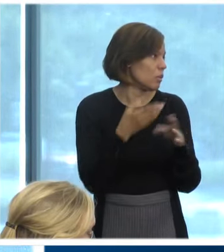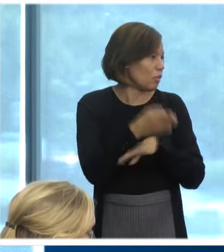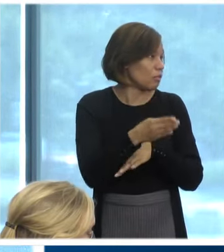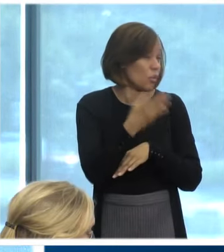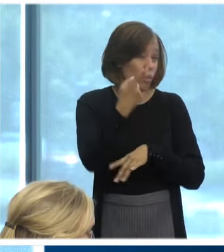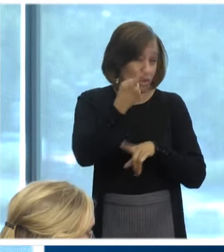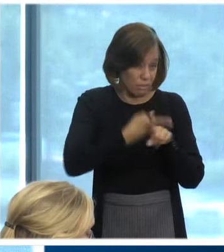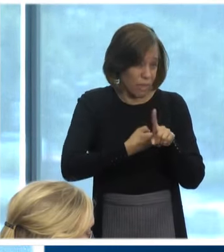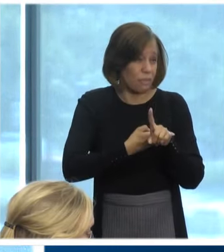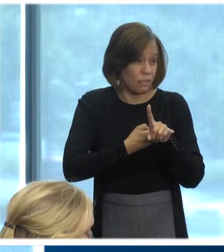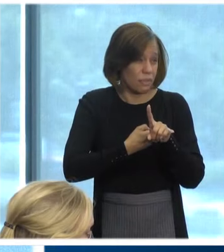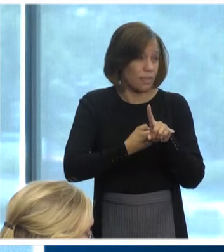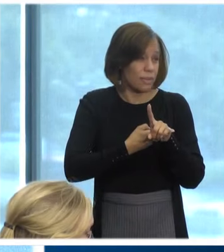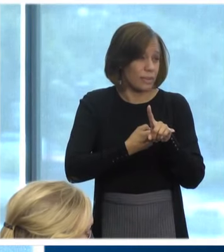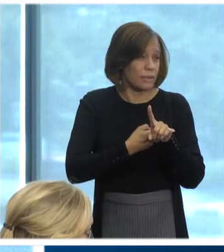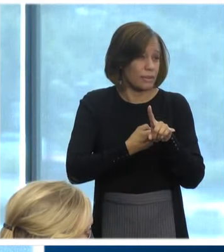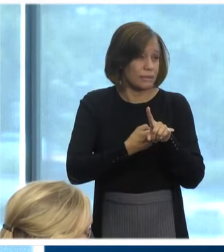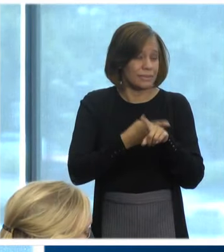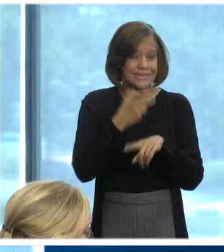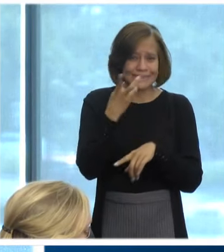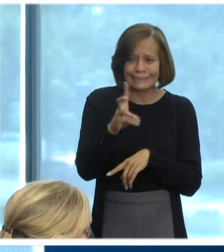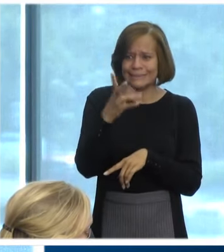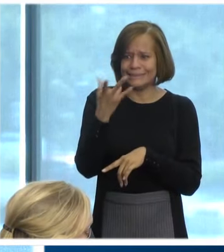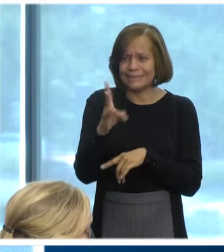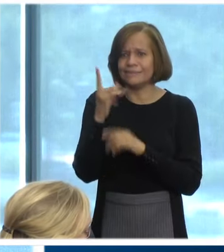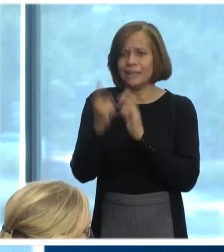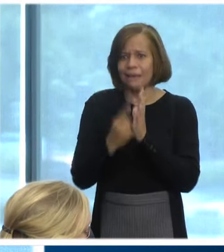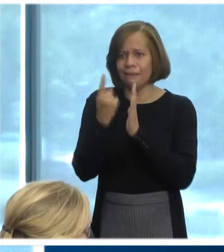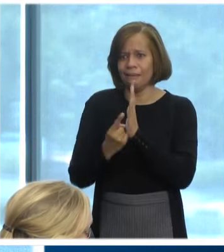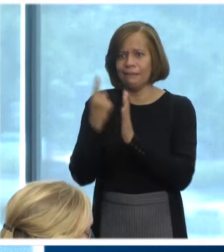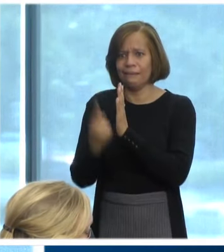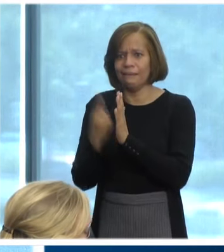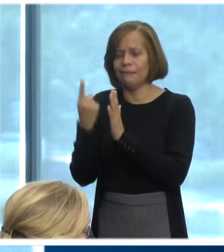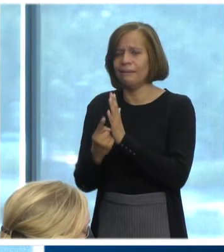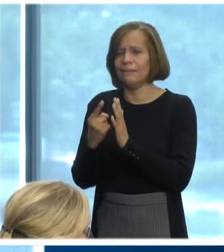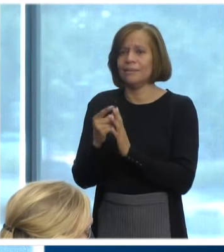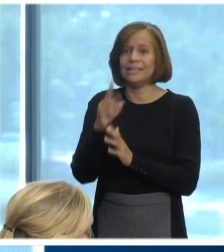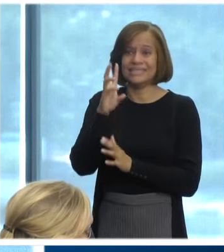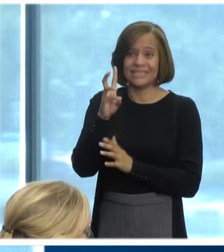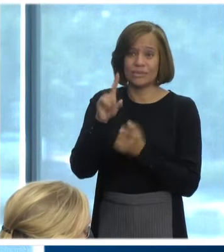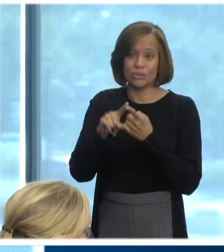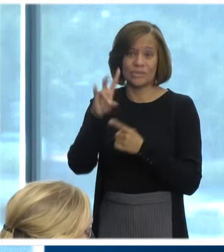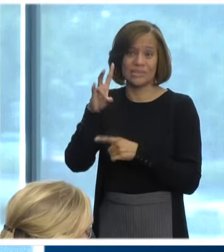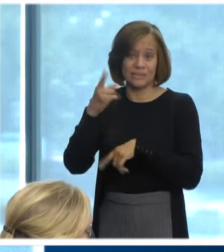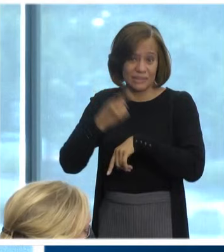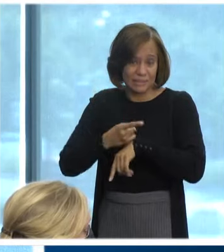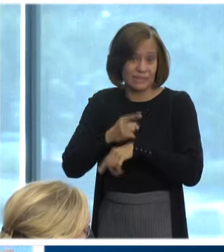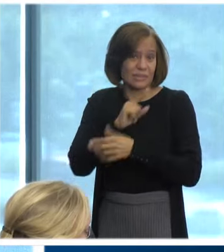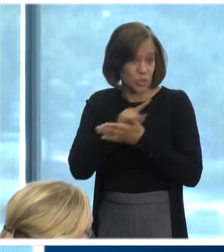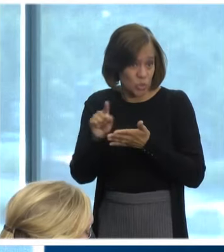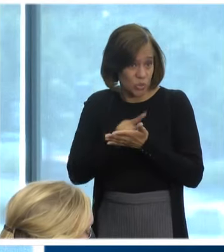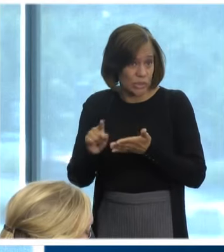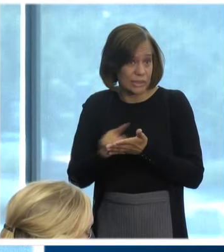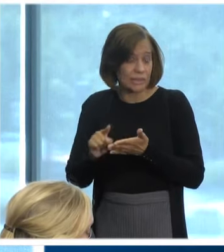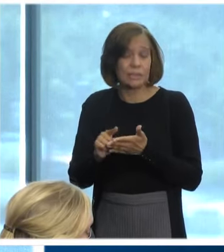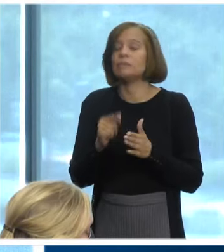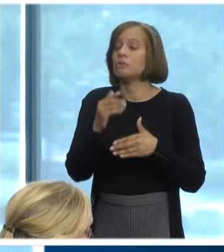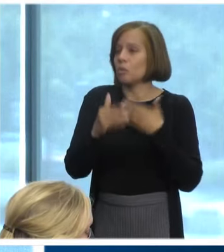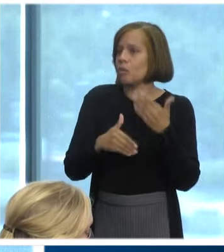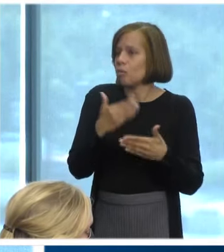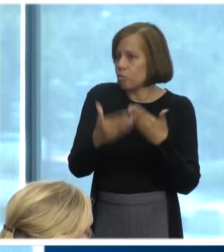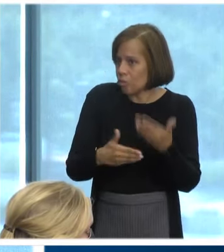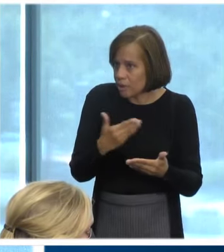month, 16, 17 hours days, 6, 7 days a week. And so the process, and this is